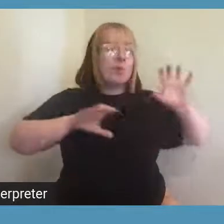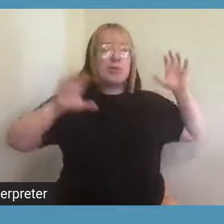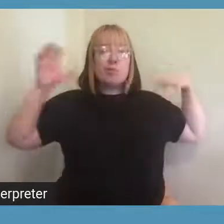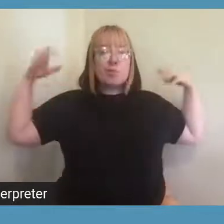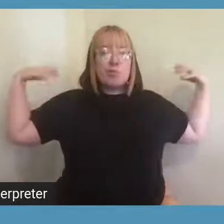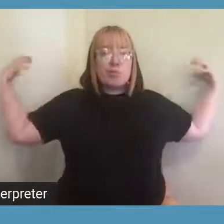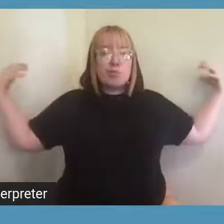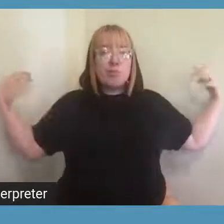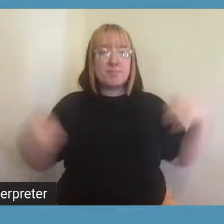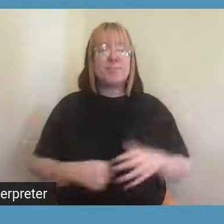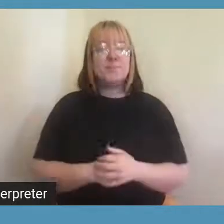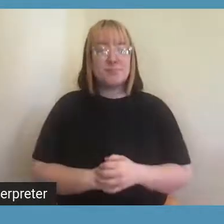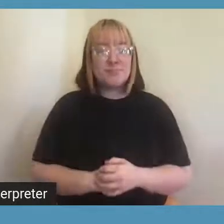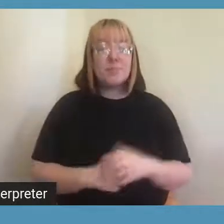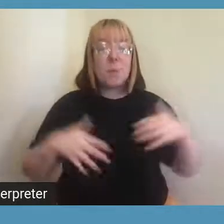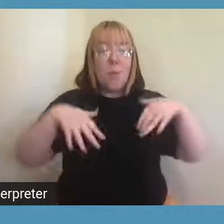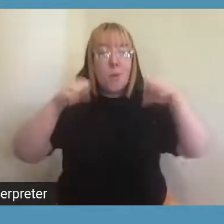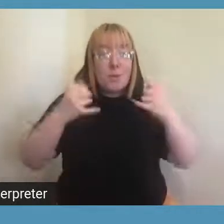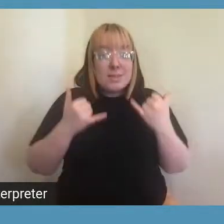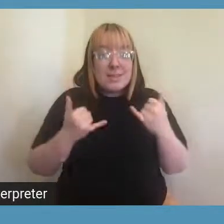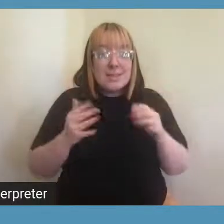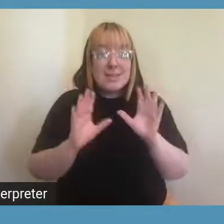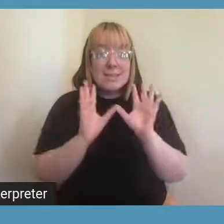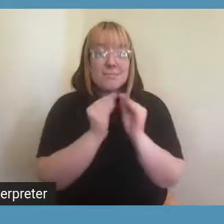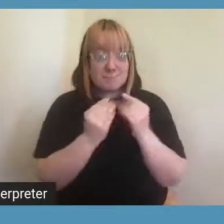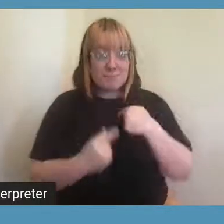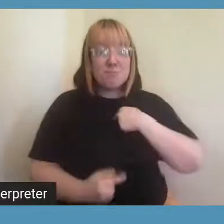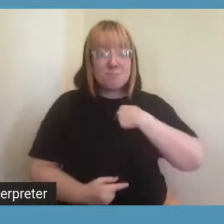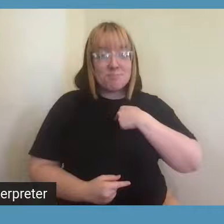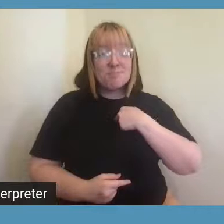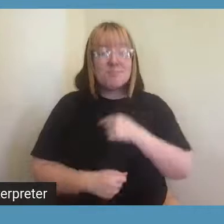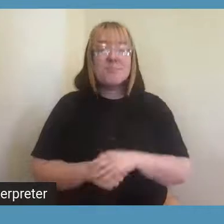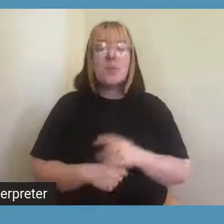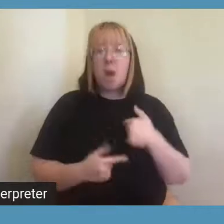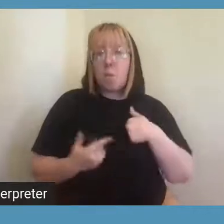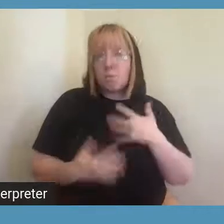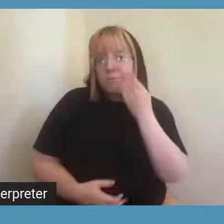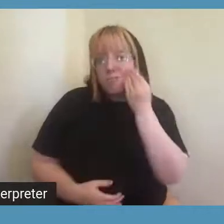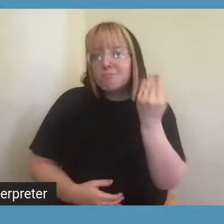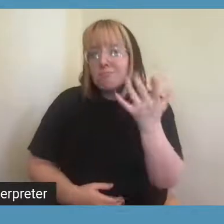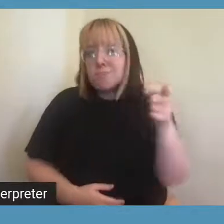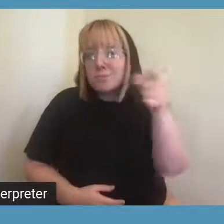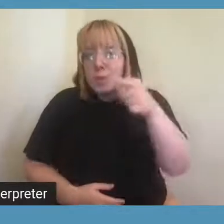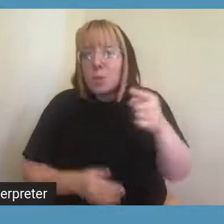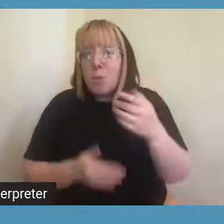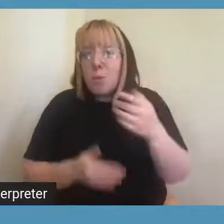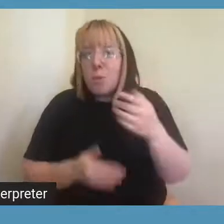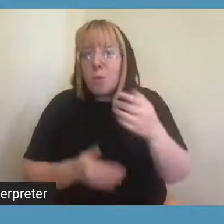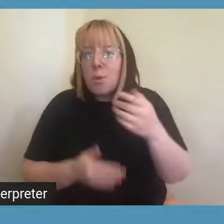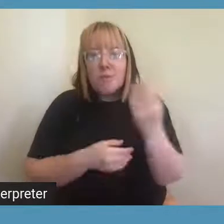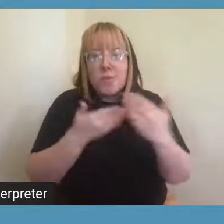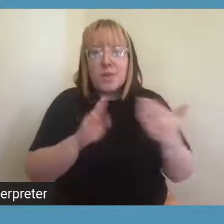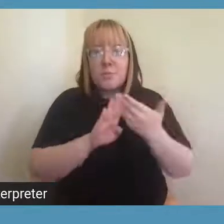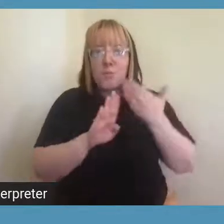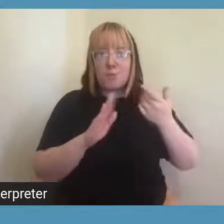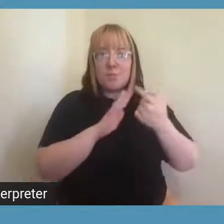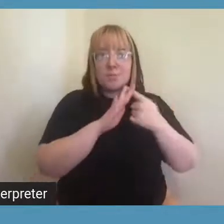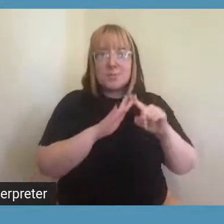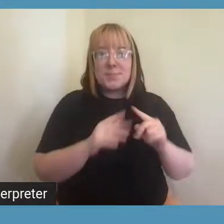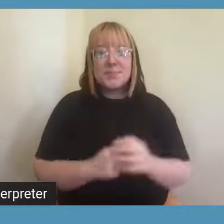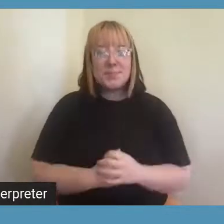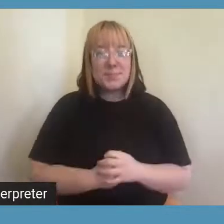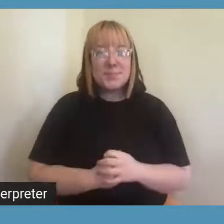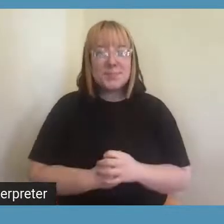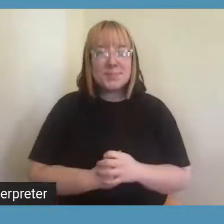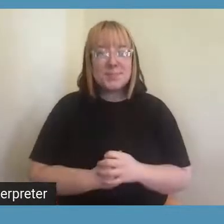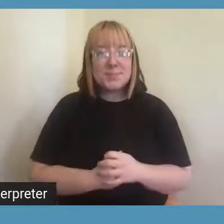the host for today's session, I would like to convey a few things to our attendees before we begin the program. First, in this era of